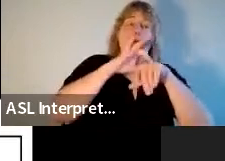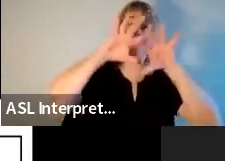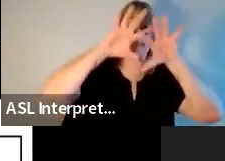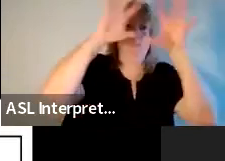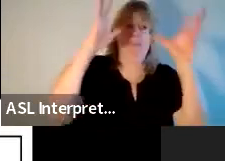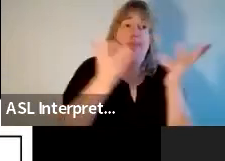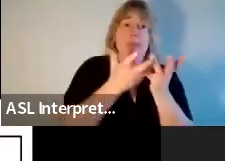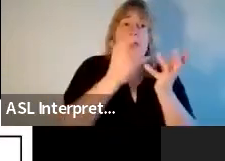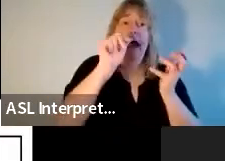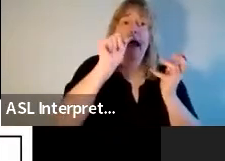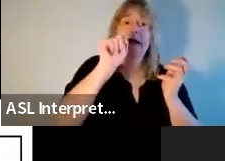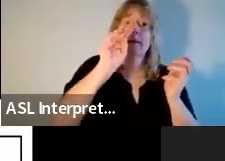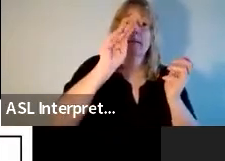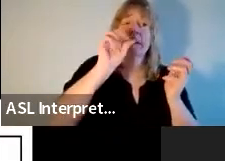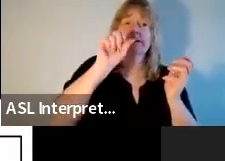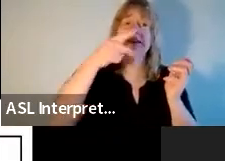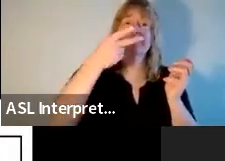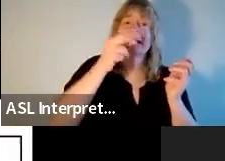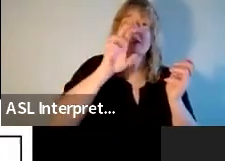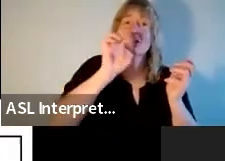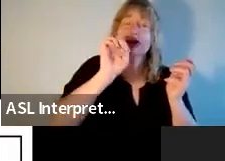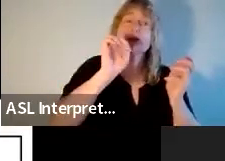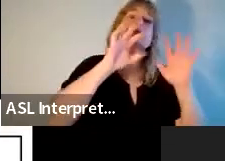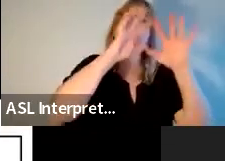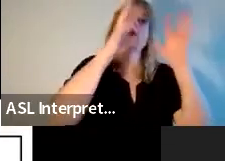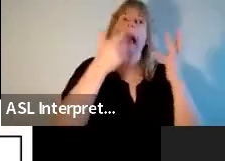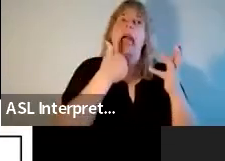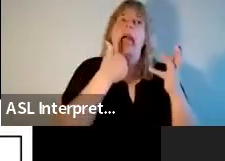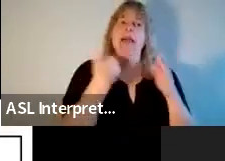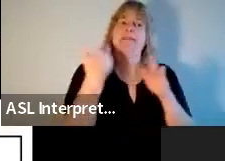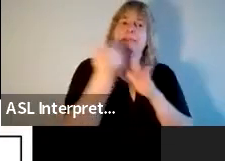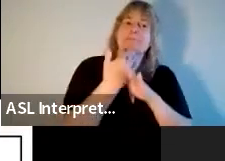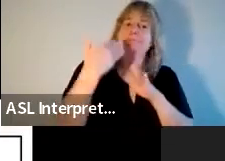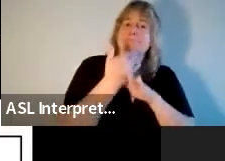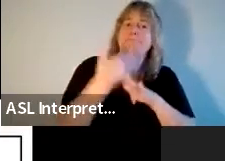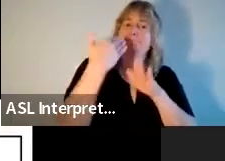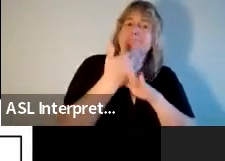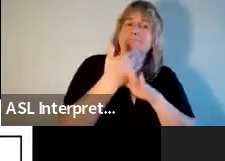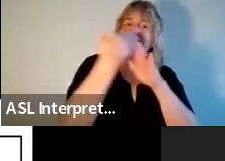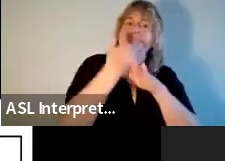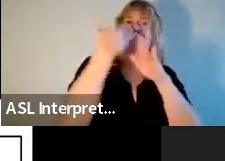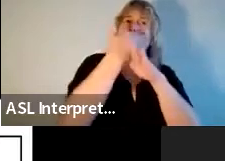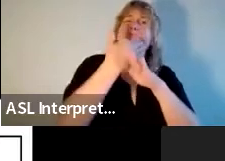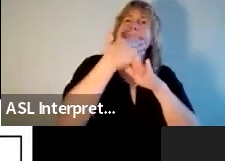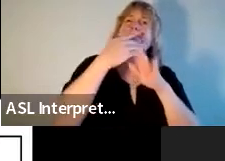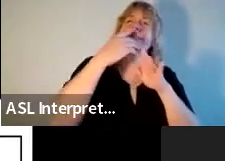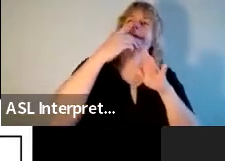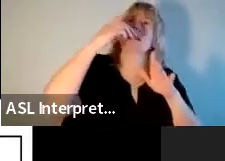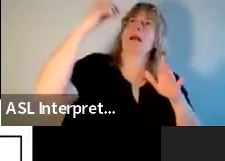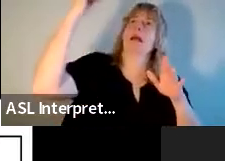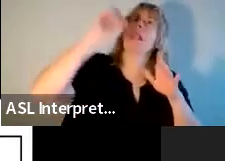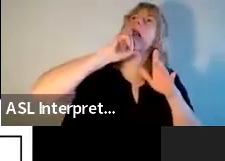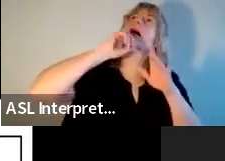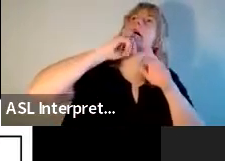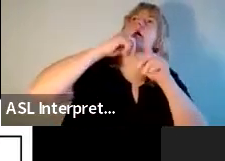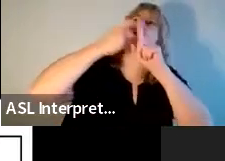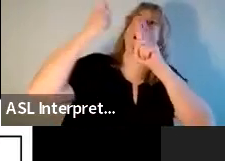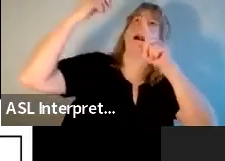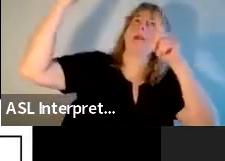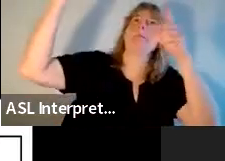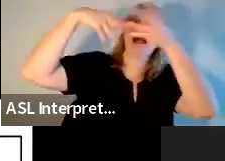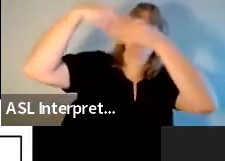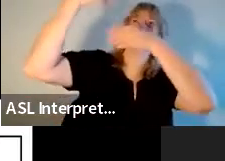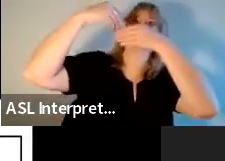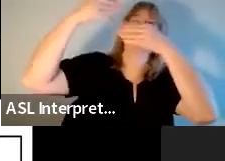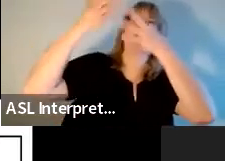is providing distracting light that prevents us from seeing what we want to see. The red dots at the bottom are